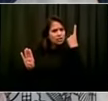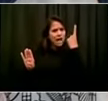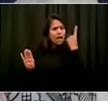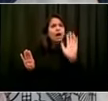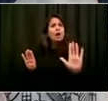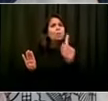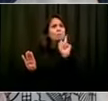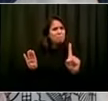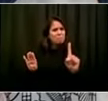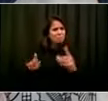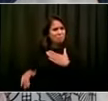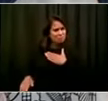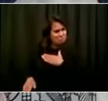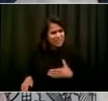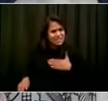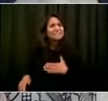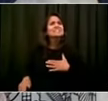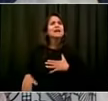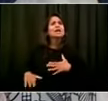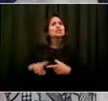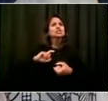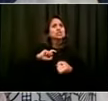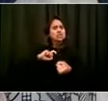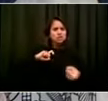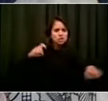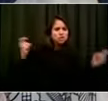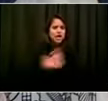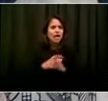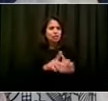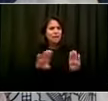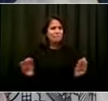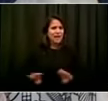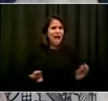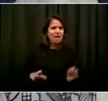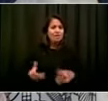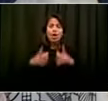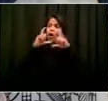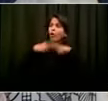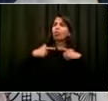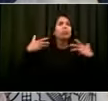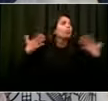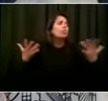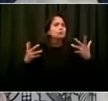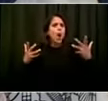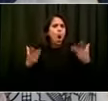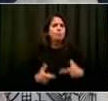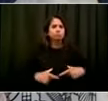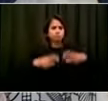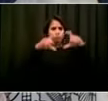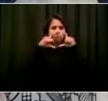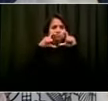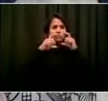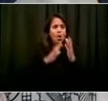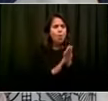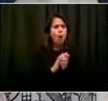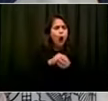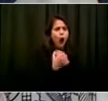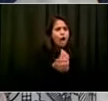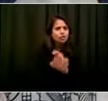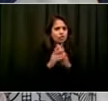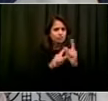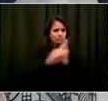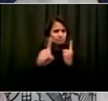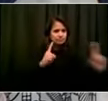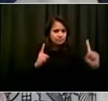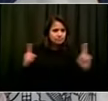their behavior in light of that reality. Go ahead. Have you figured out when you plan to take your 1-week